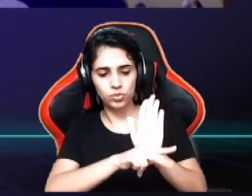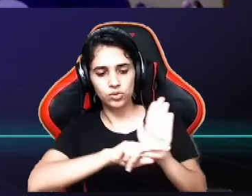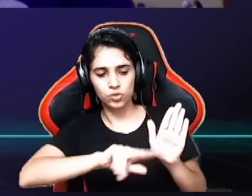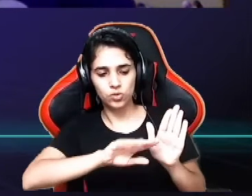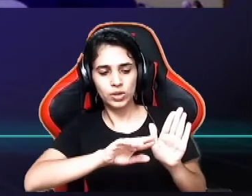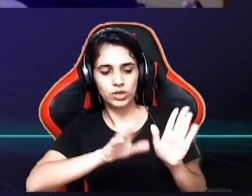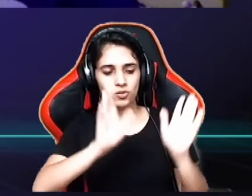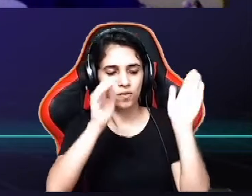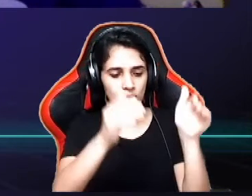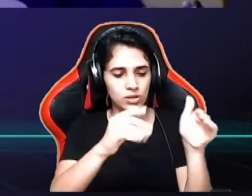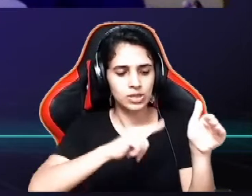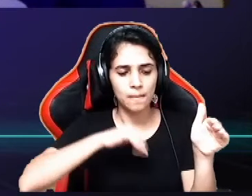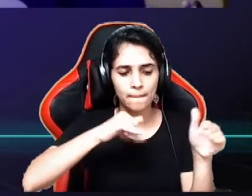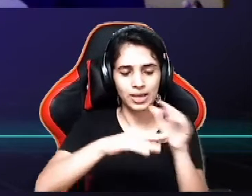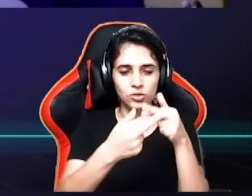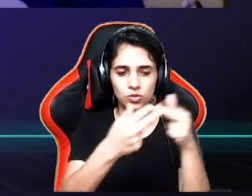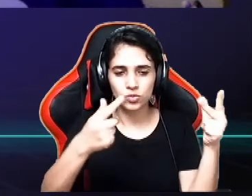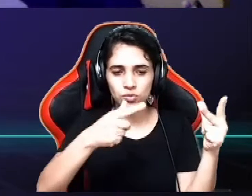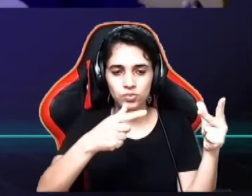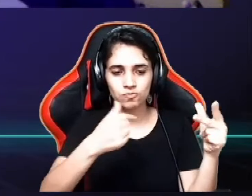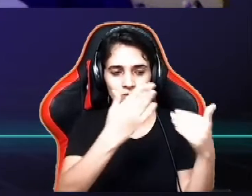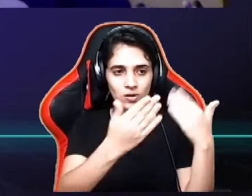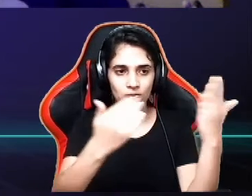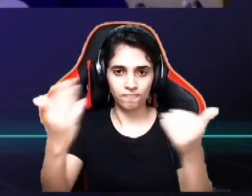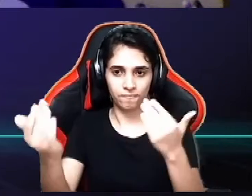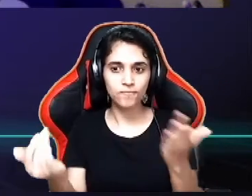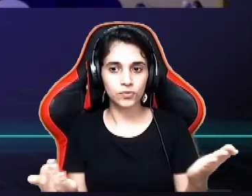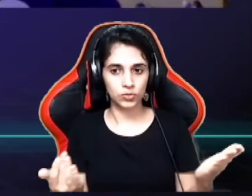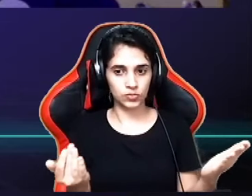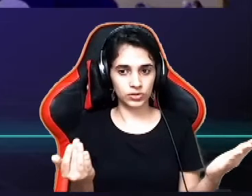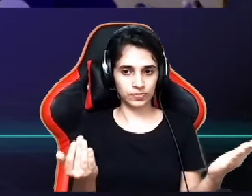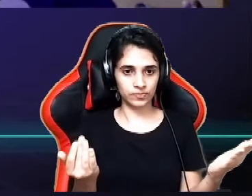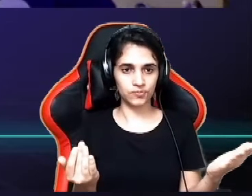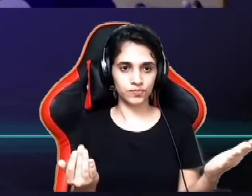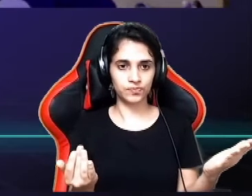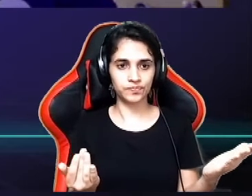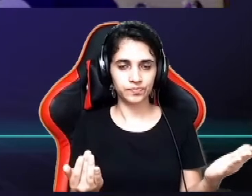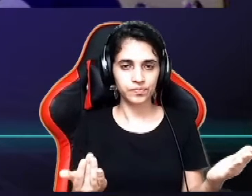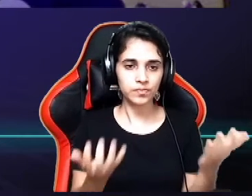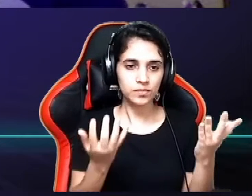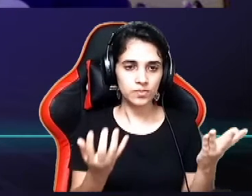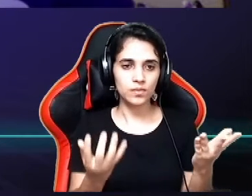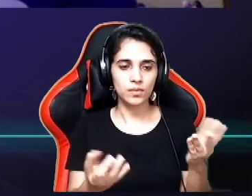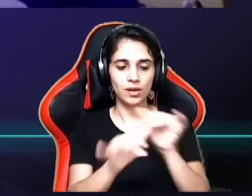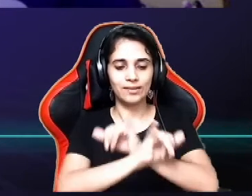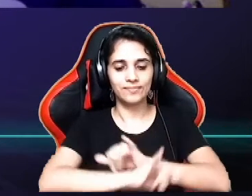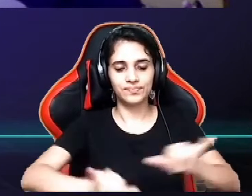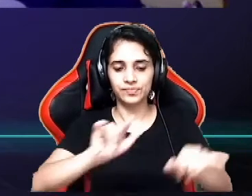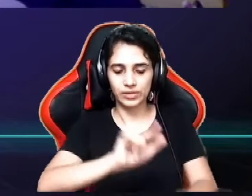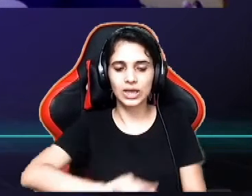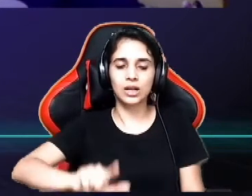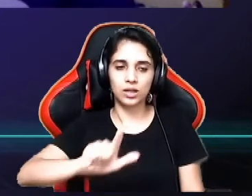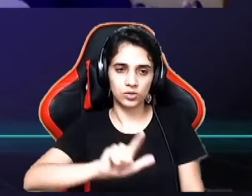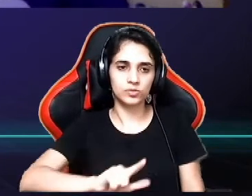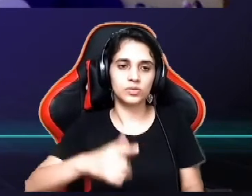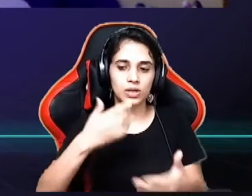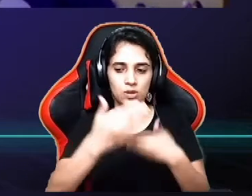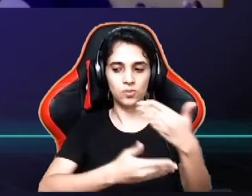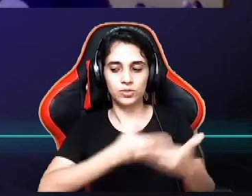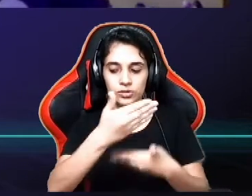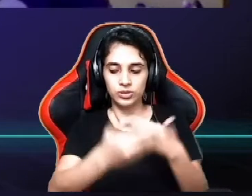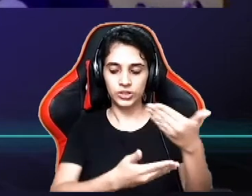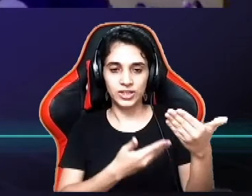higher. It's much more than just a product. There are the values and how they foster the ecosystem. So that's a bit of what we want to share with